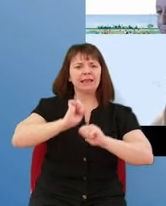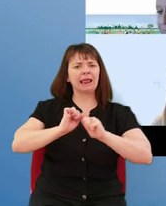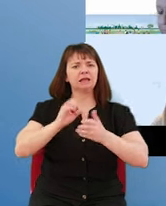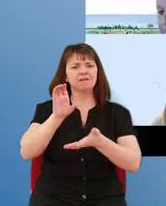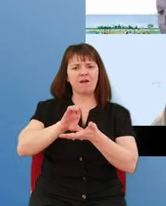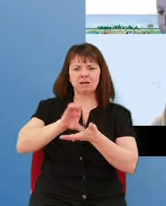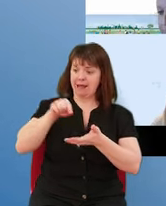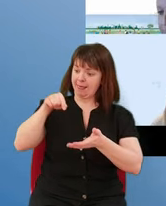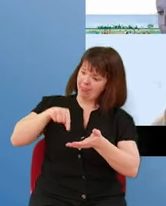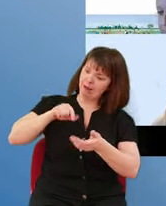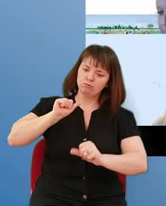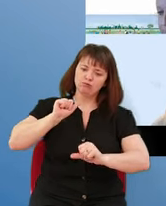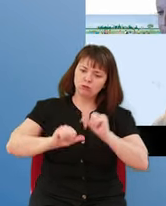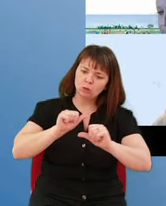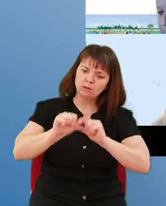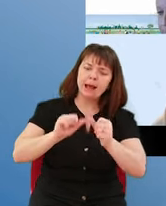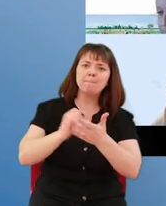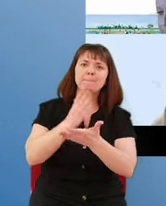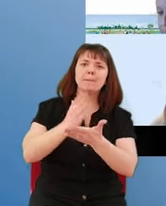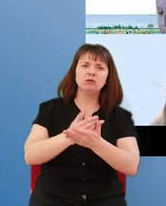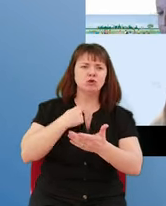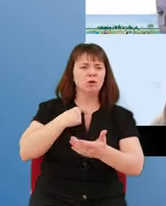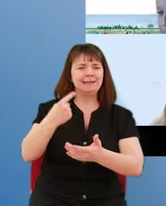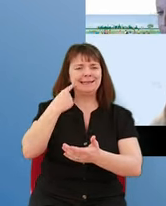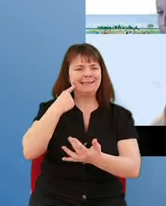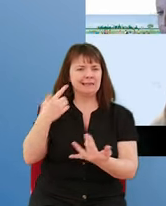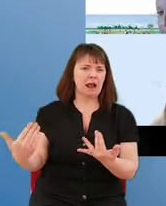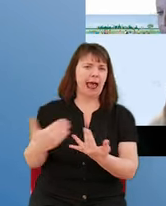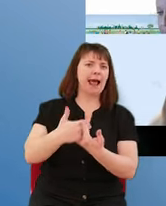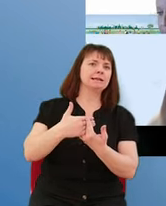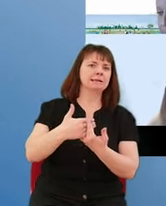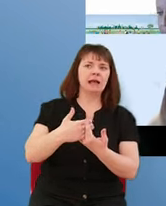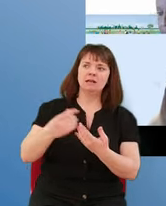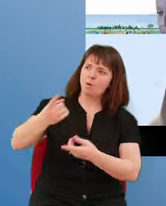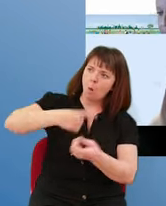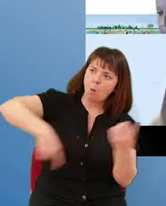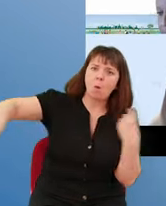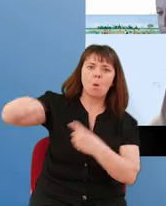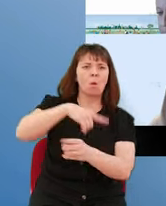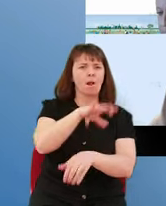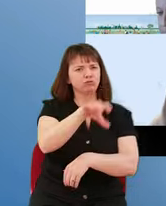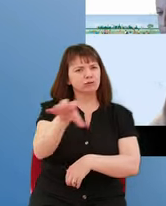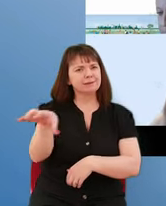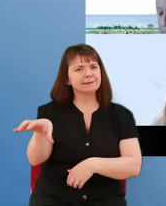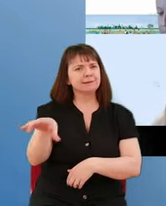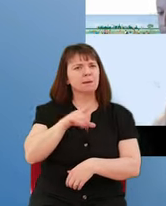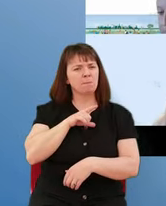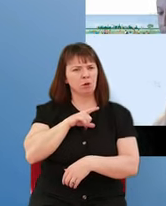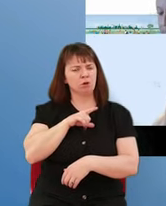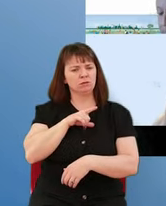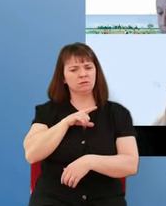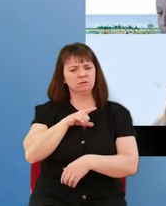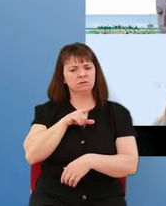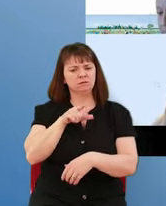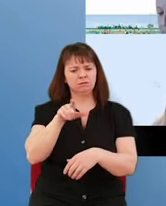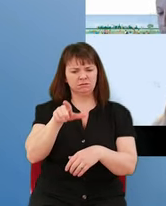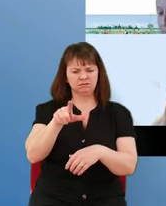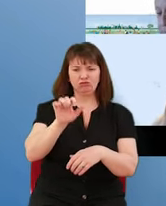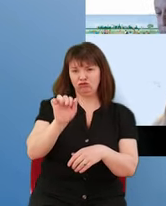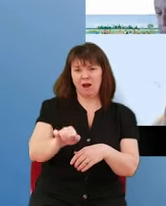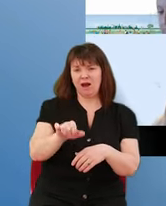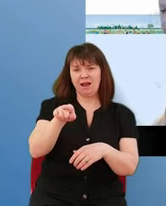practices, because it's right that those that don't have the capacity and that are really struggling are probably in most need of this funding, but may well not have the resource